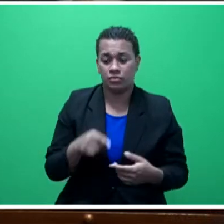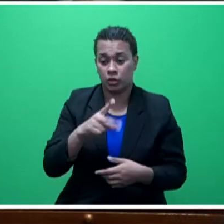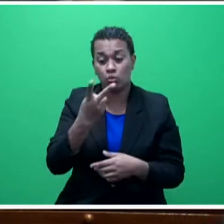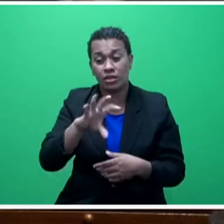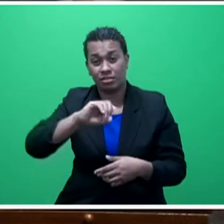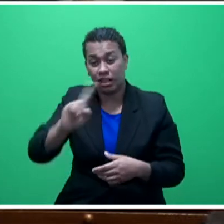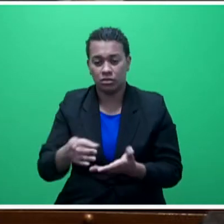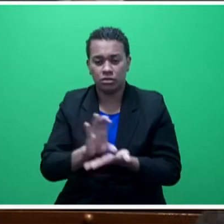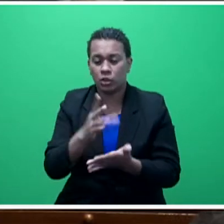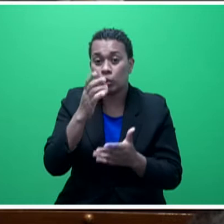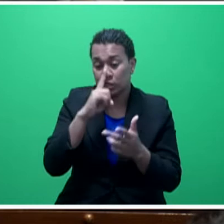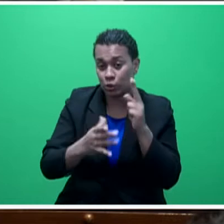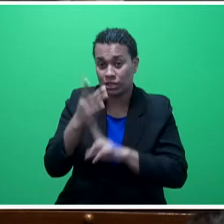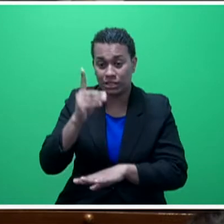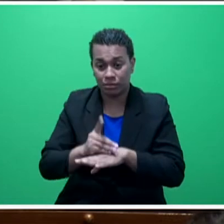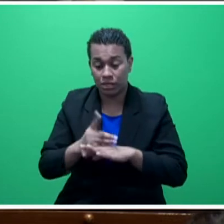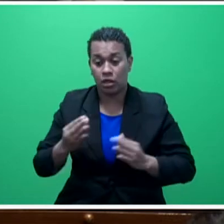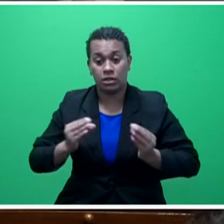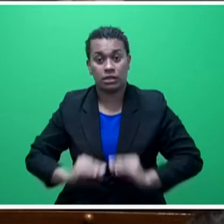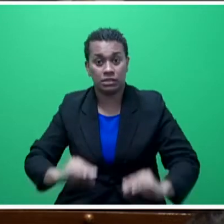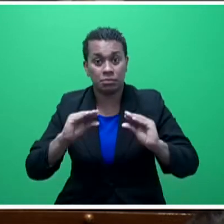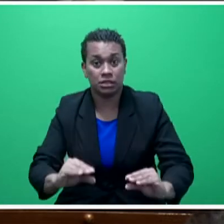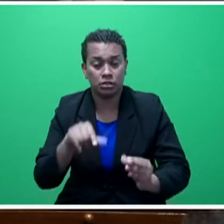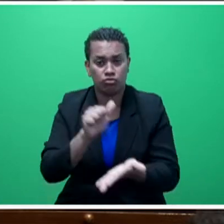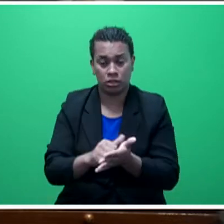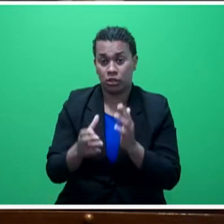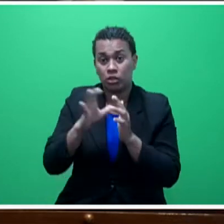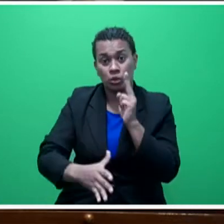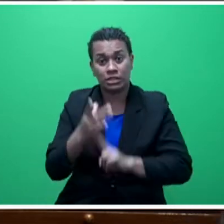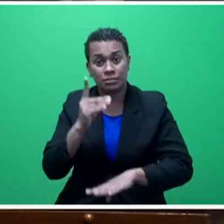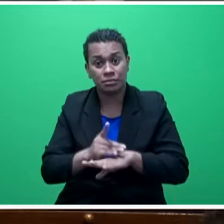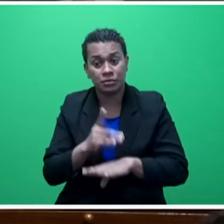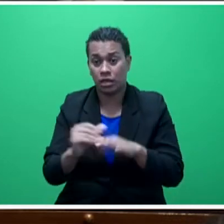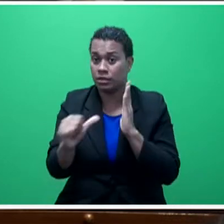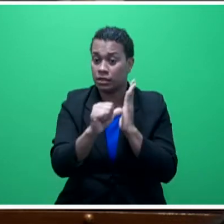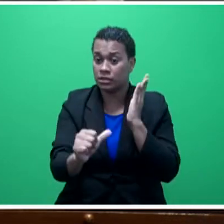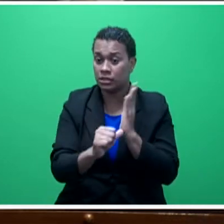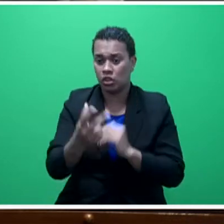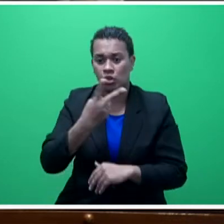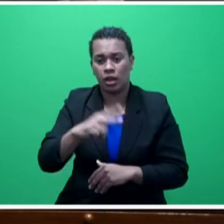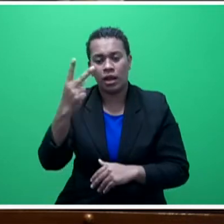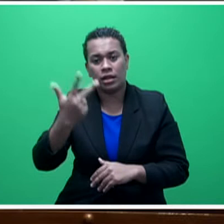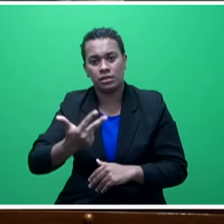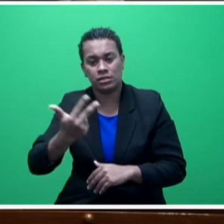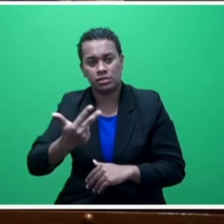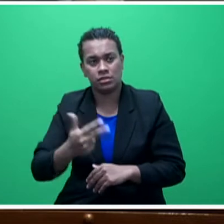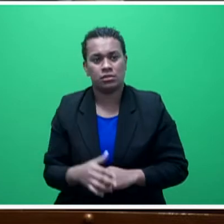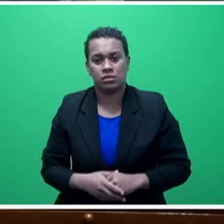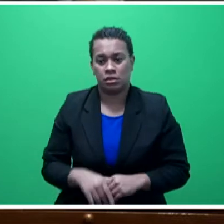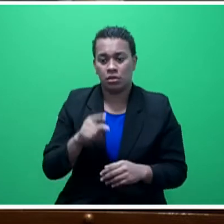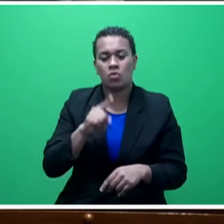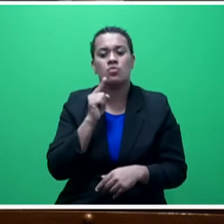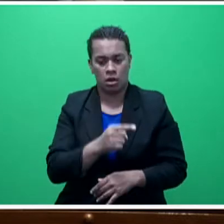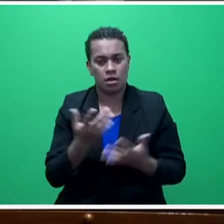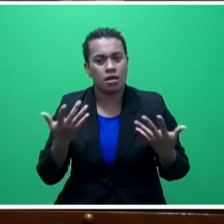implementation of the Rights of Persons with Disabilities Act 2018 in the 2020-2021 fiscal year.